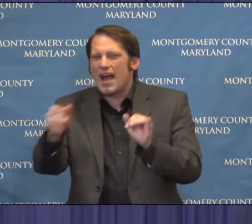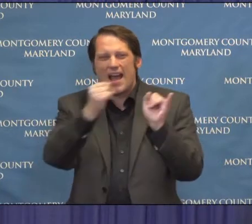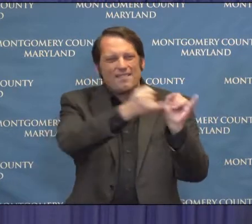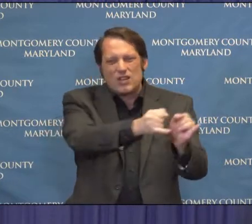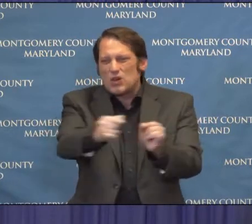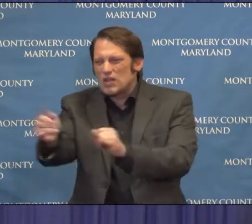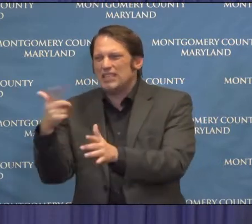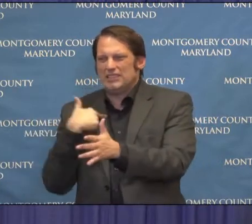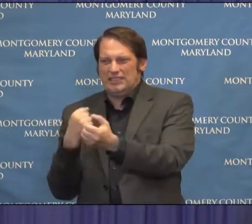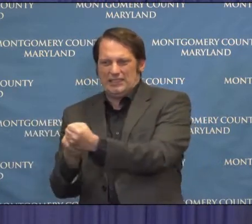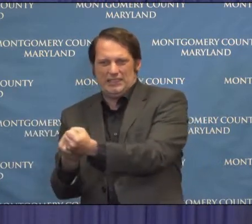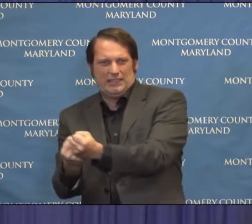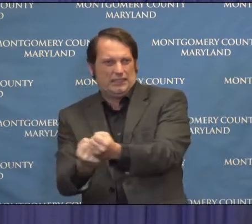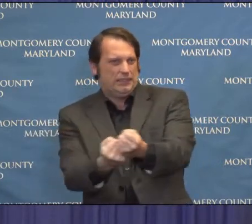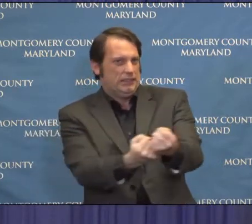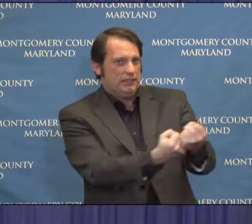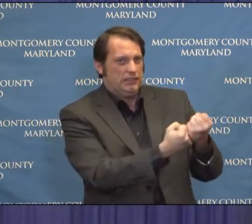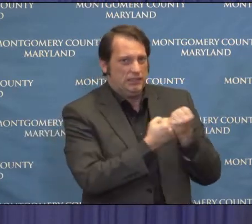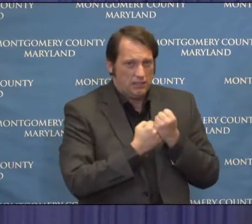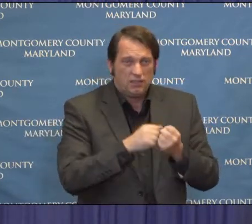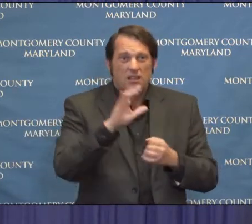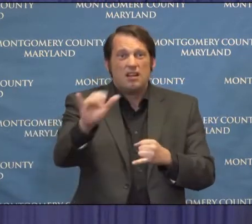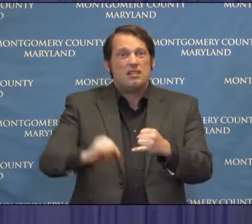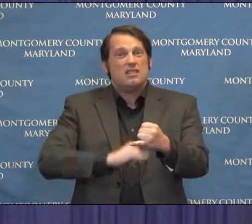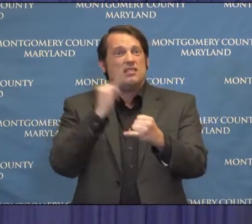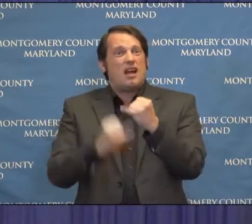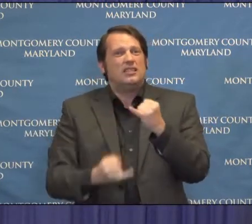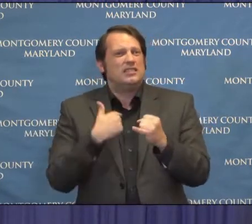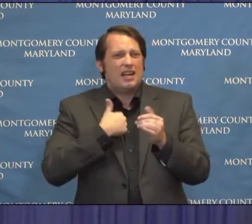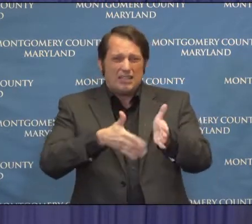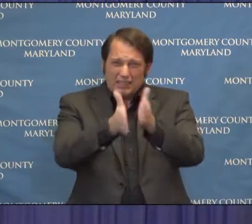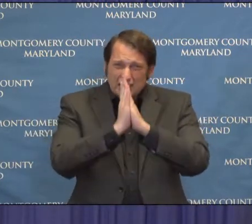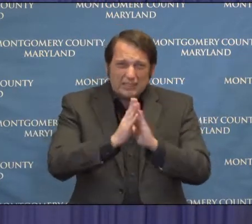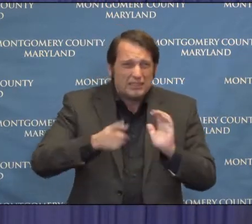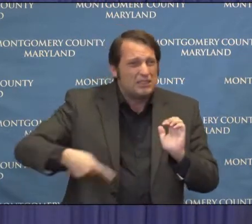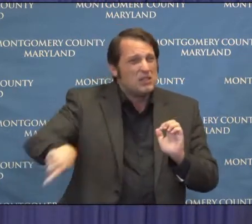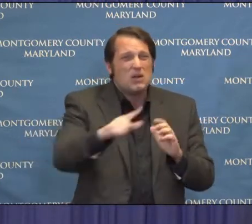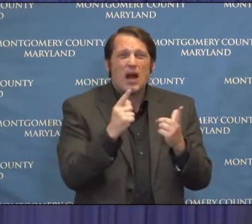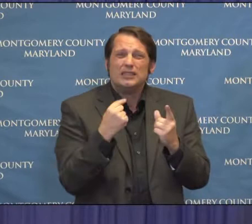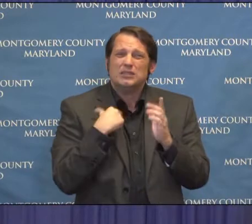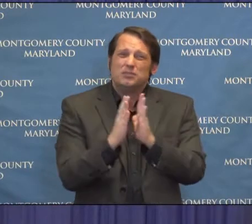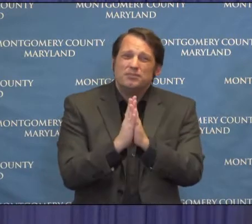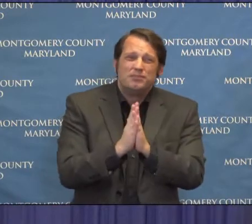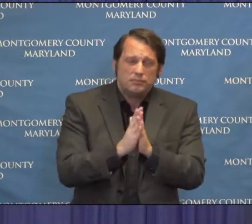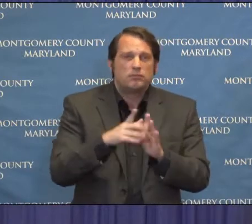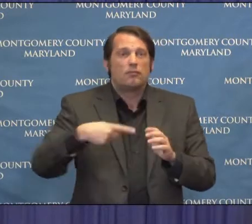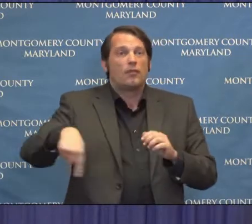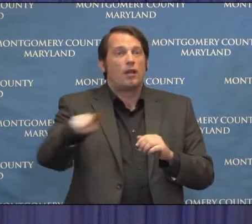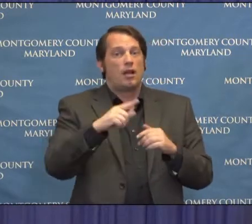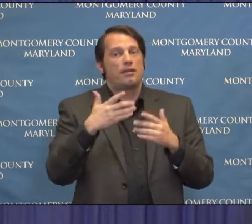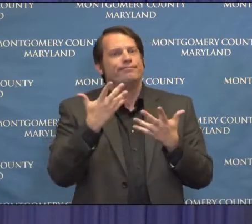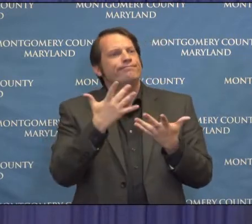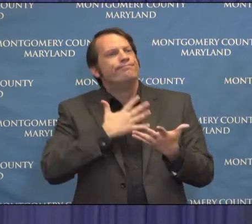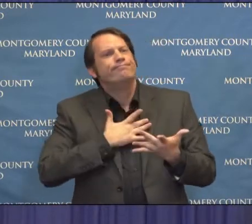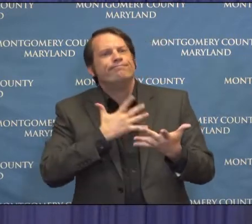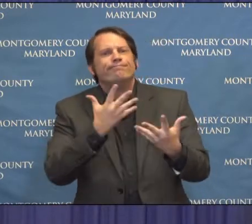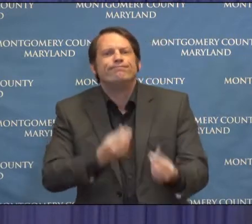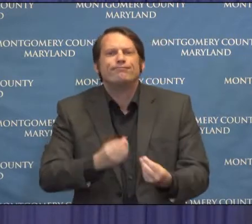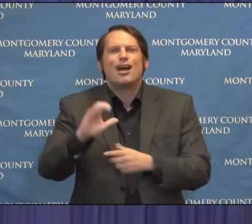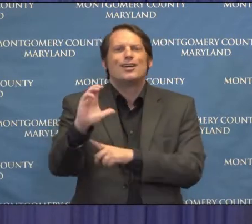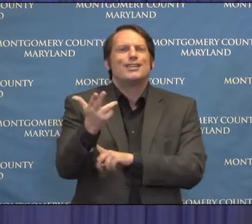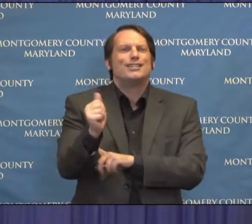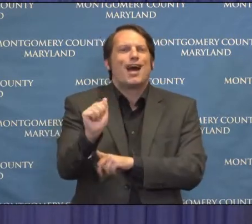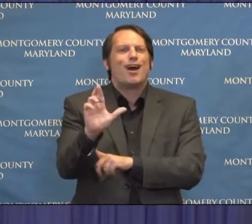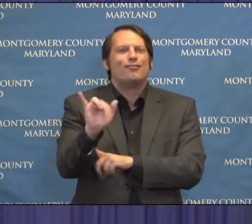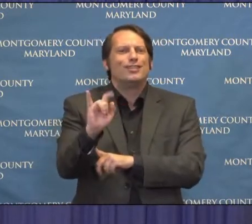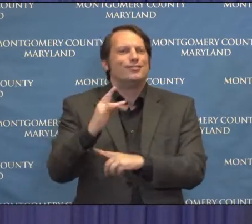is, if you normally do charitable giving in Montgomery County, or even if you don't, look at the